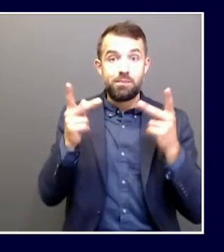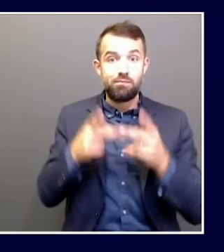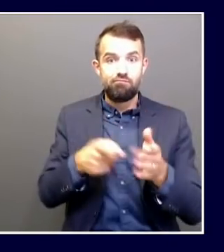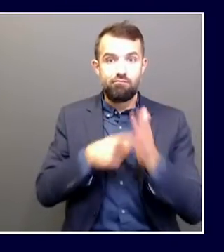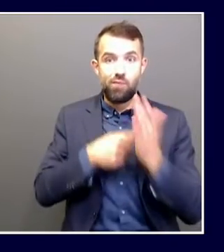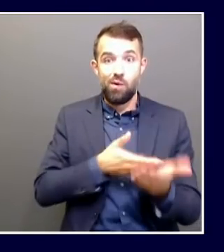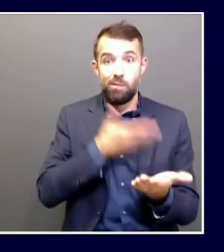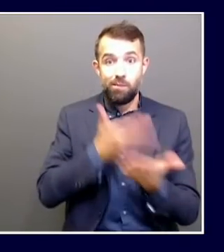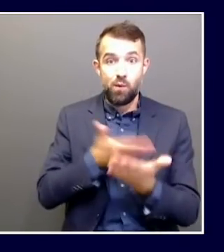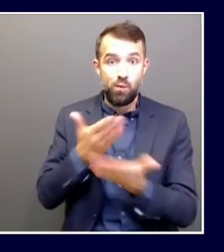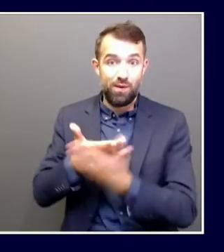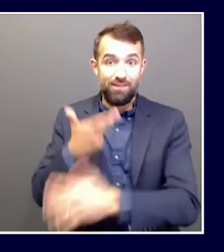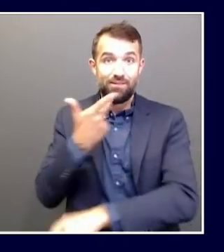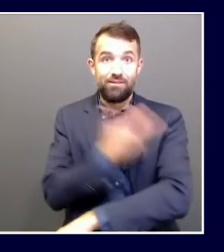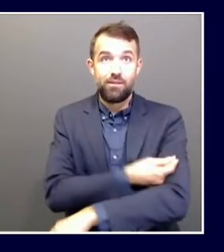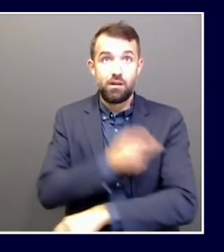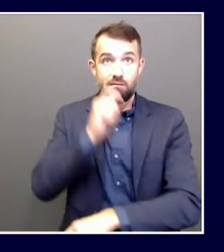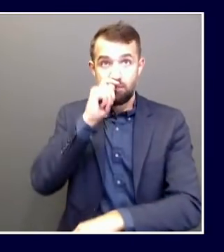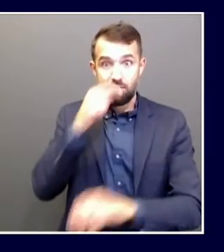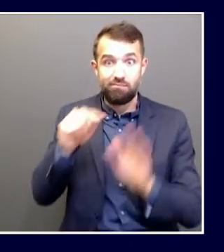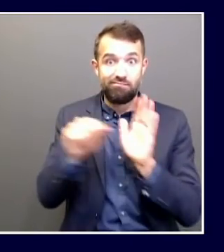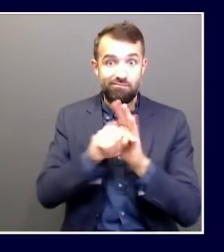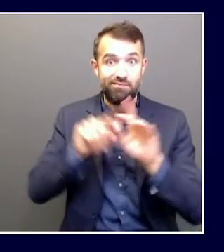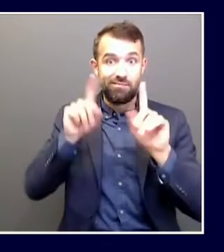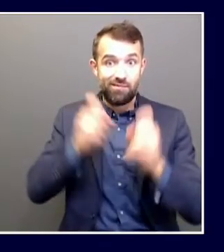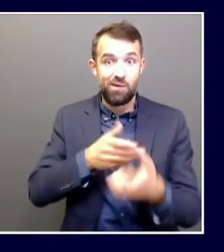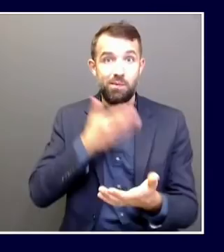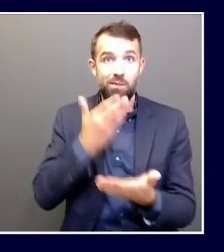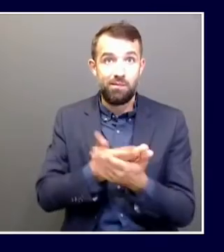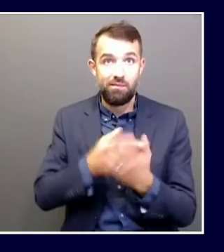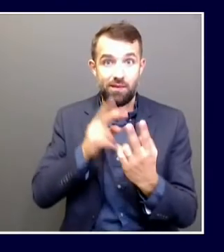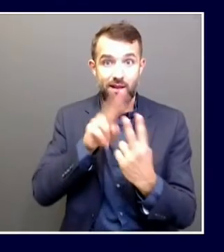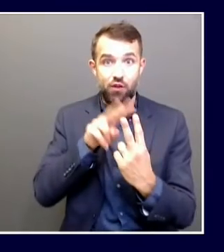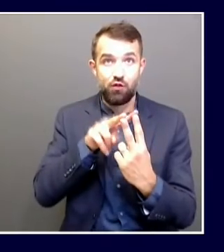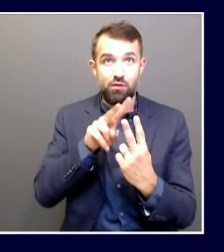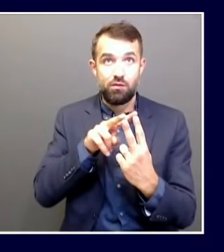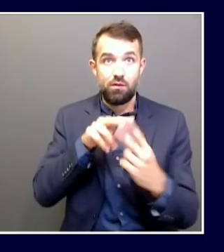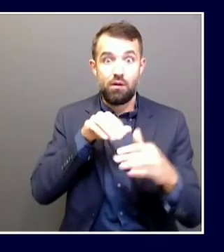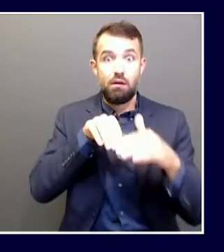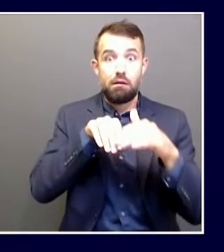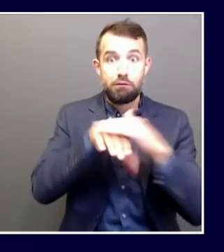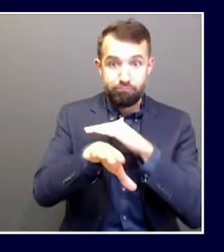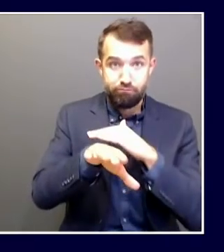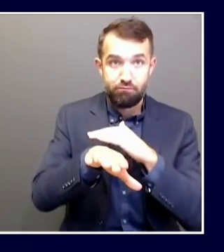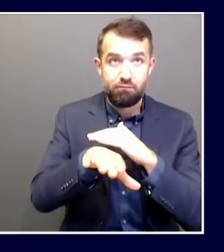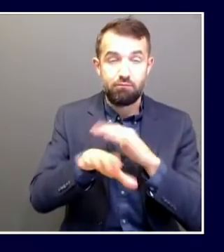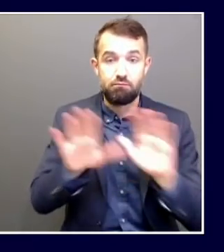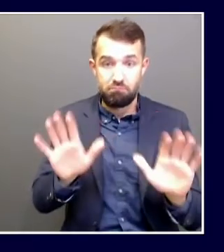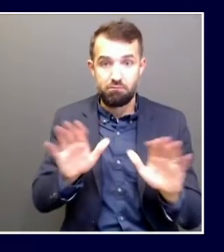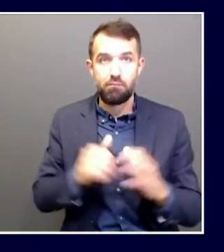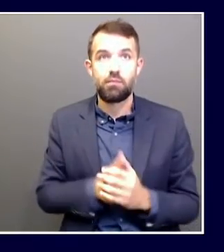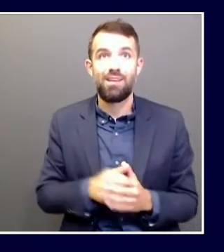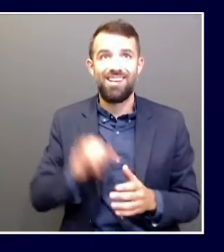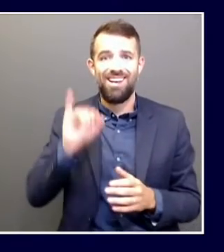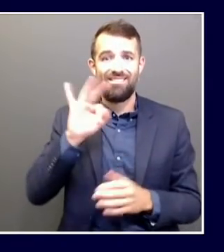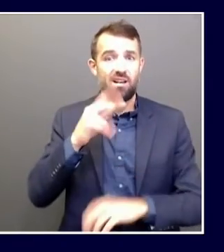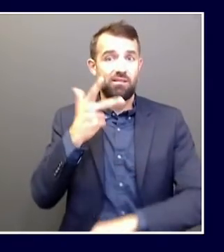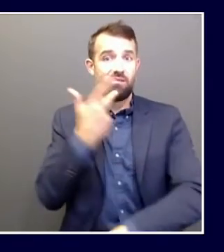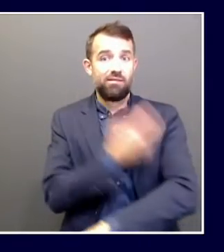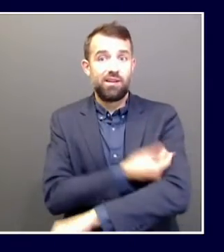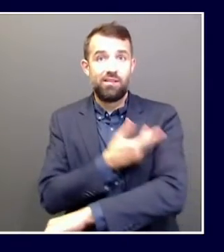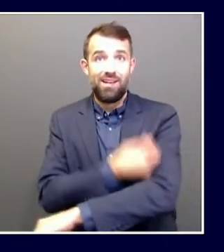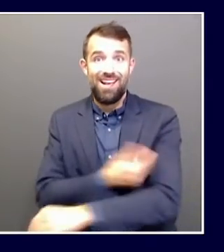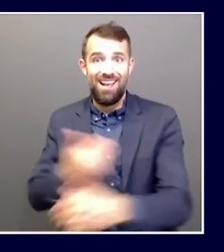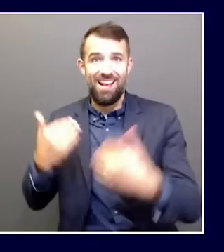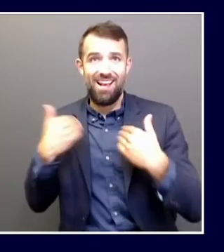Because of the Delta variant causing that higher viral load, would there be any recommendation from the CDC, or can you help explain why